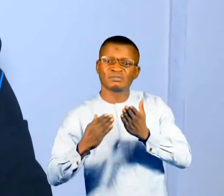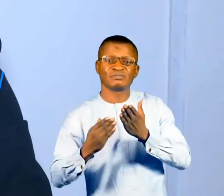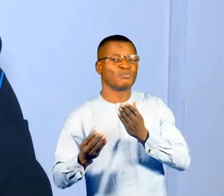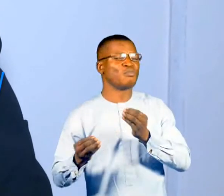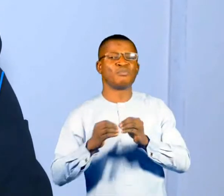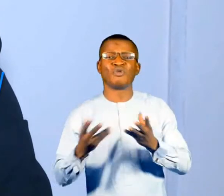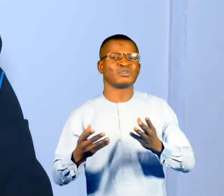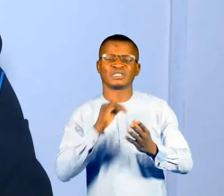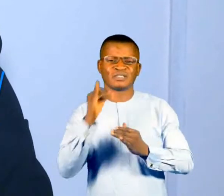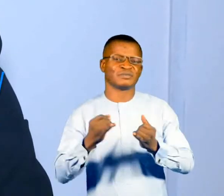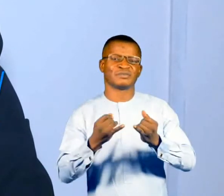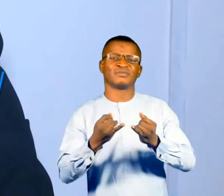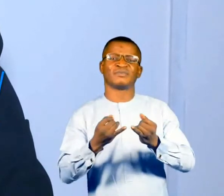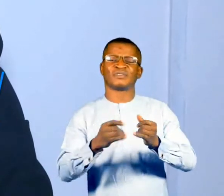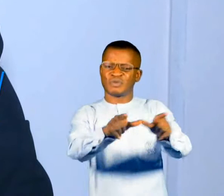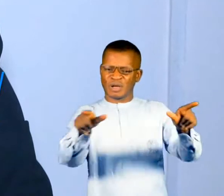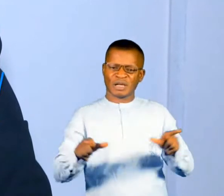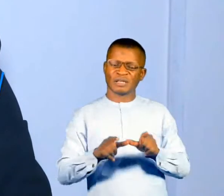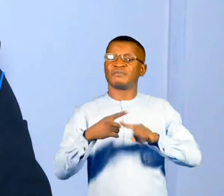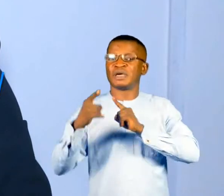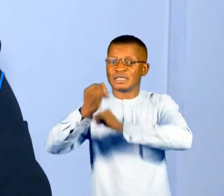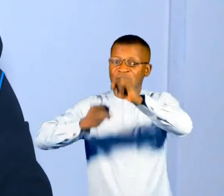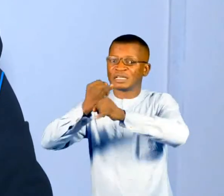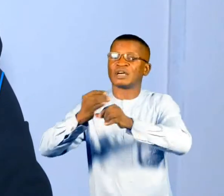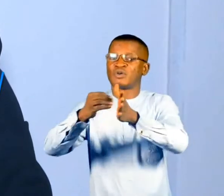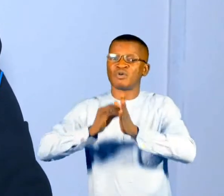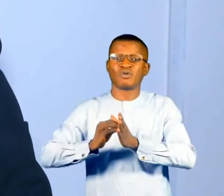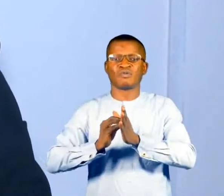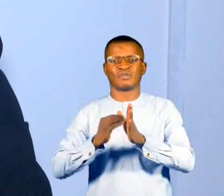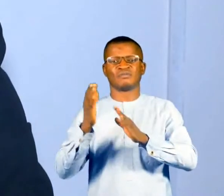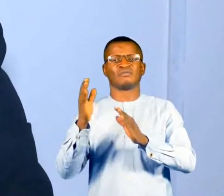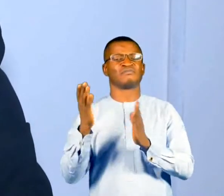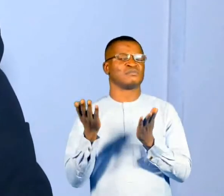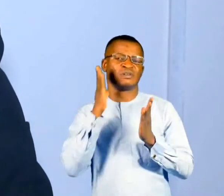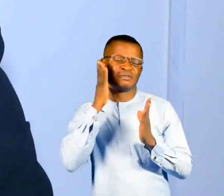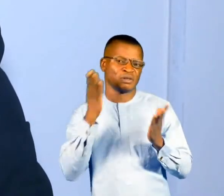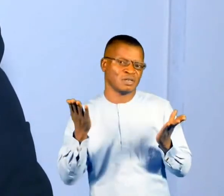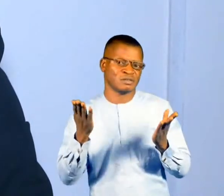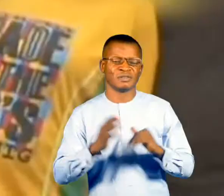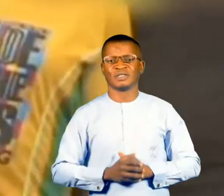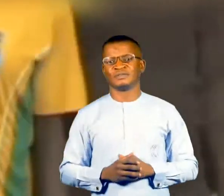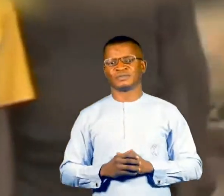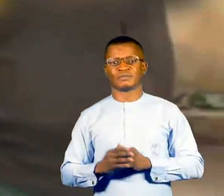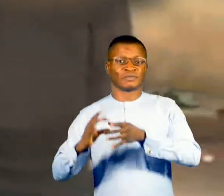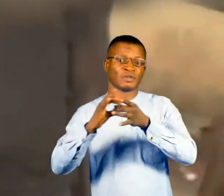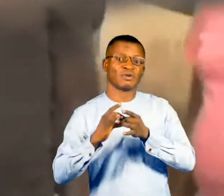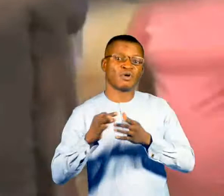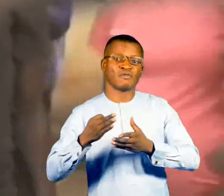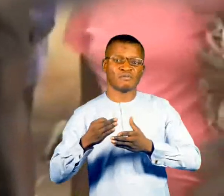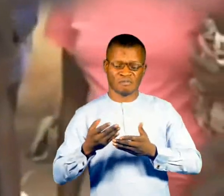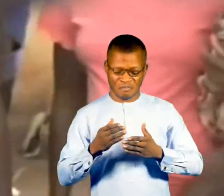trafficking is even more internal, but the external one gets more prominent because of the international bent to it.